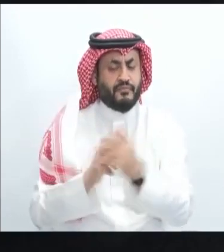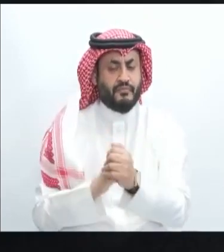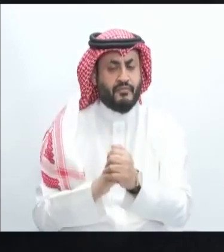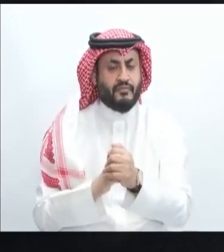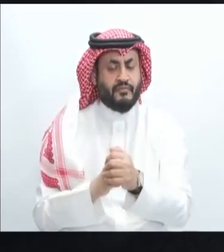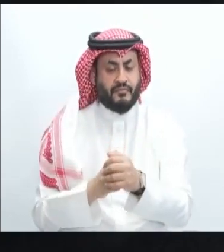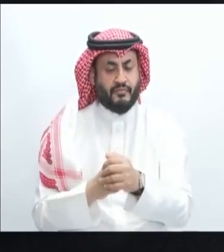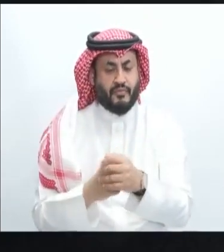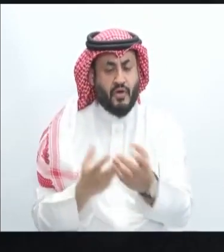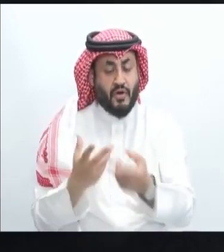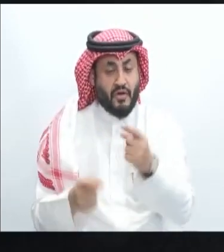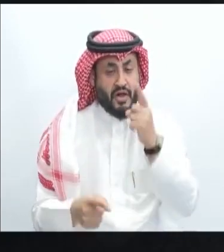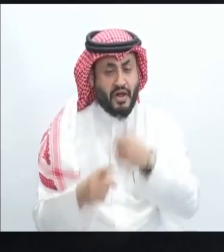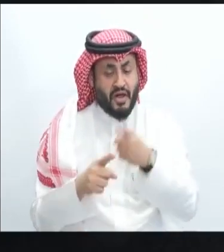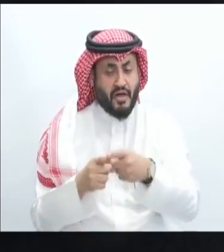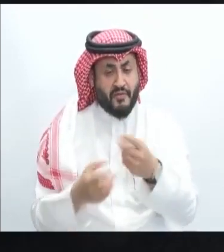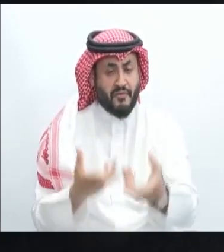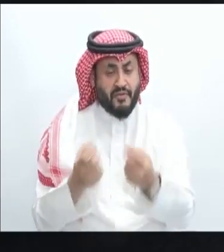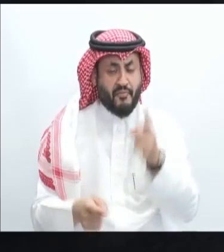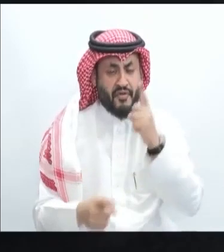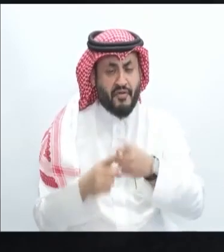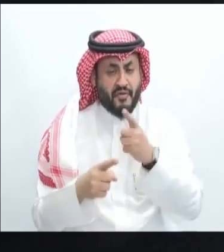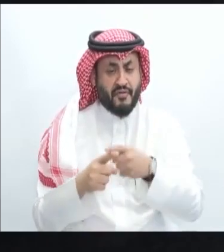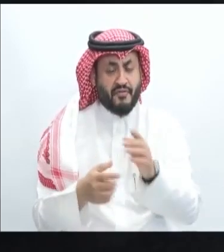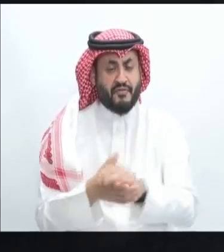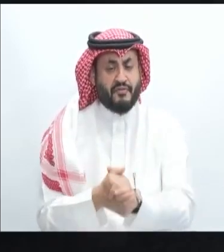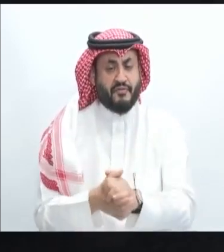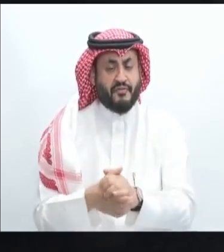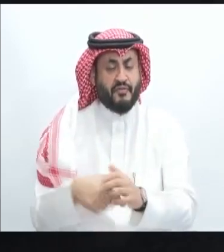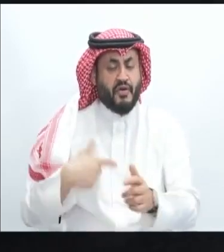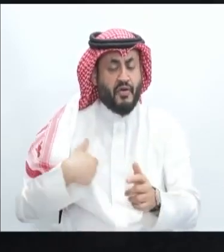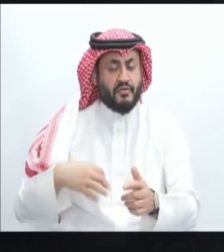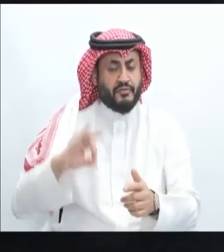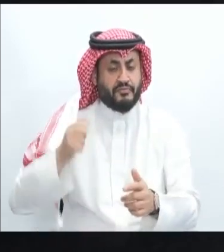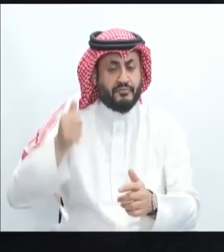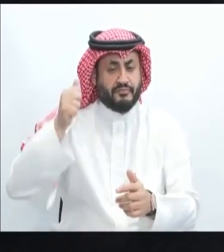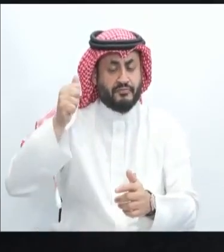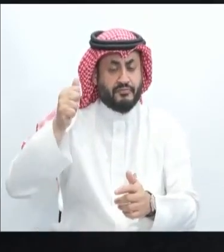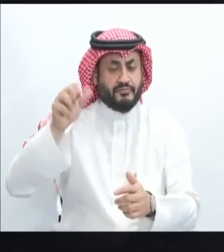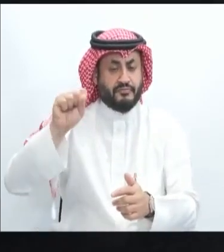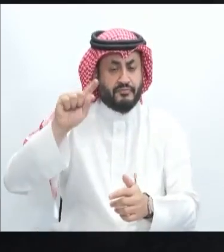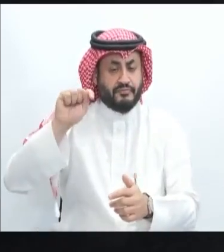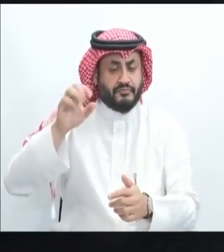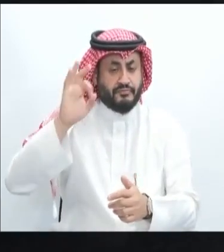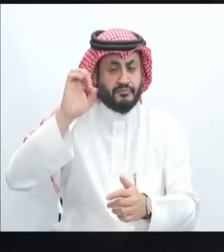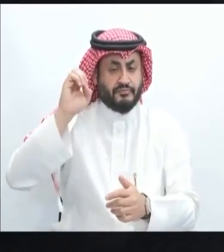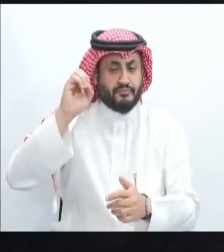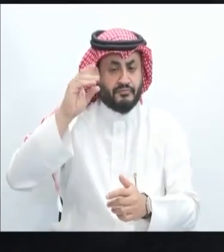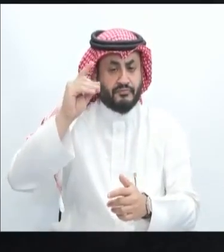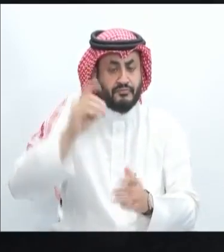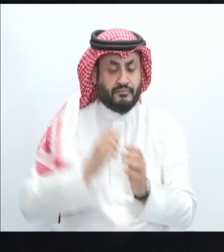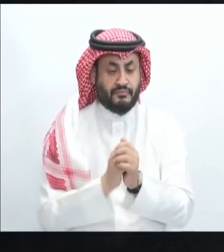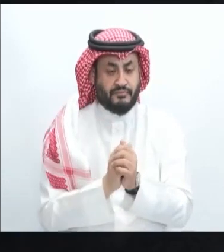made quickly, like what we call fast food. So eating junk food is